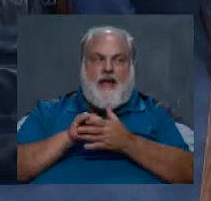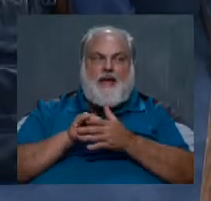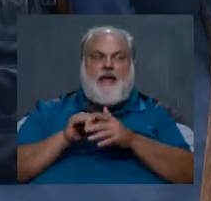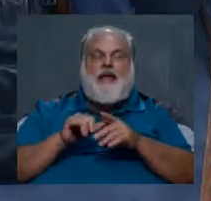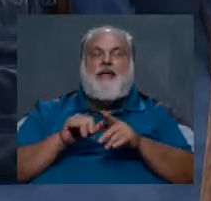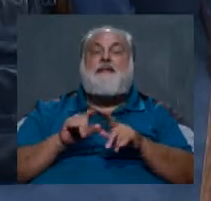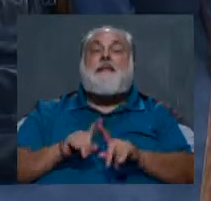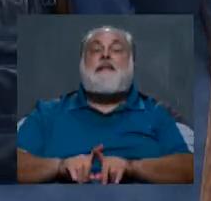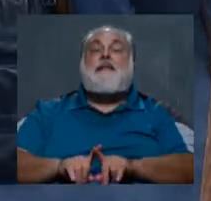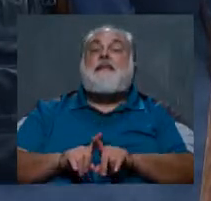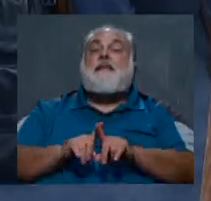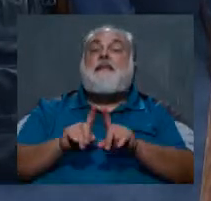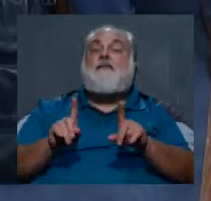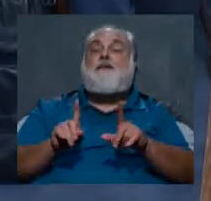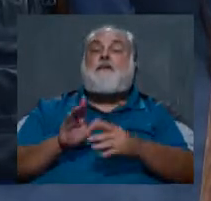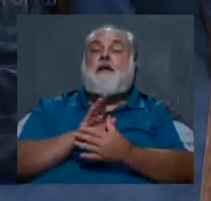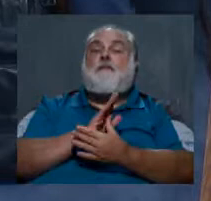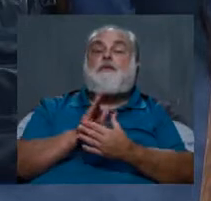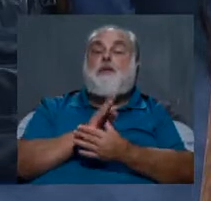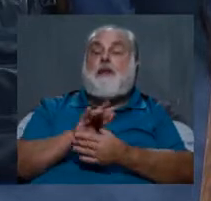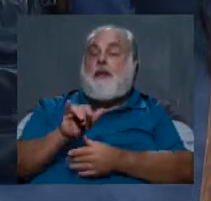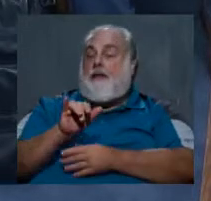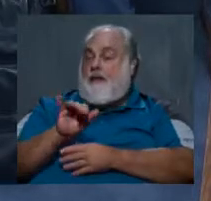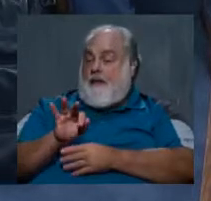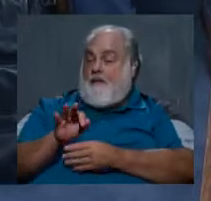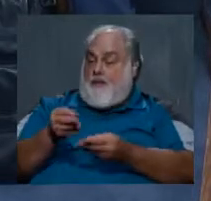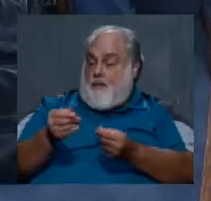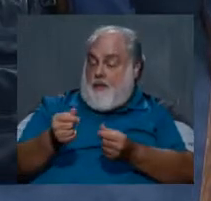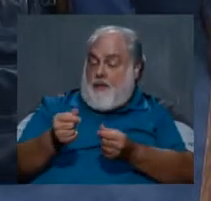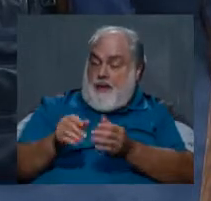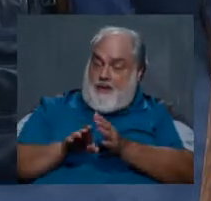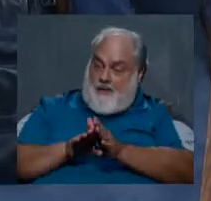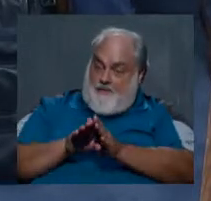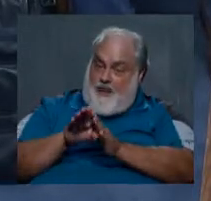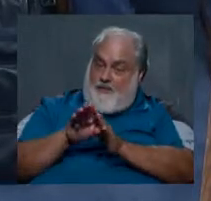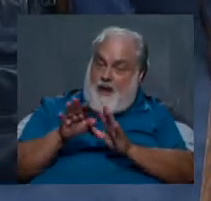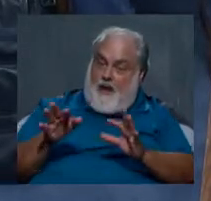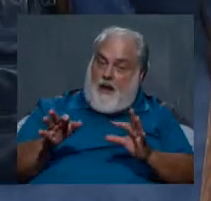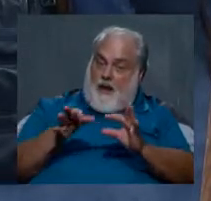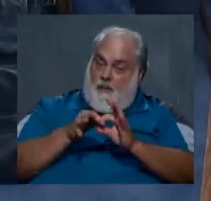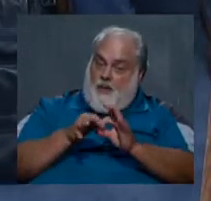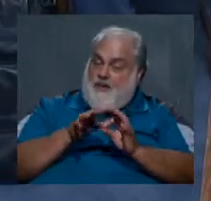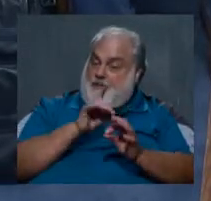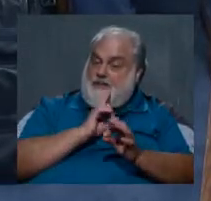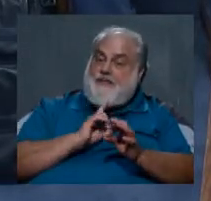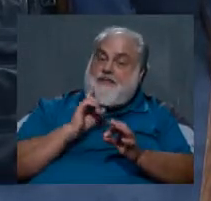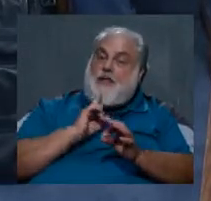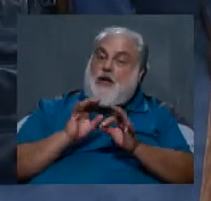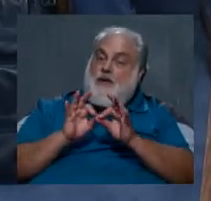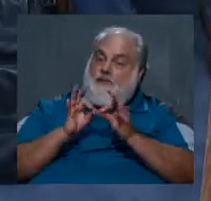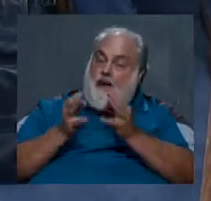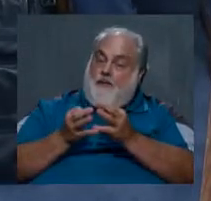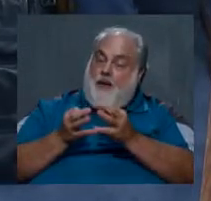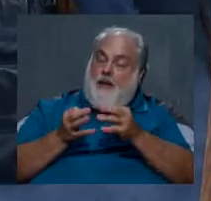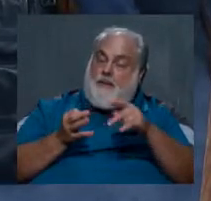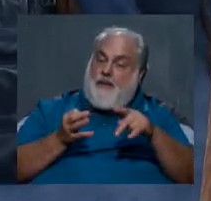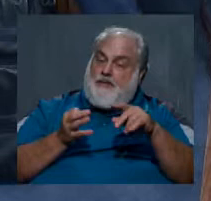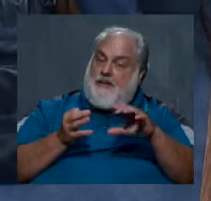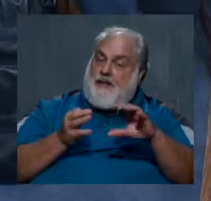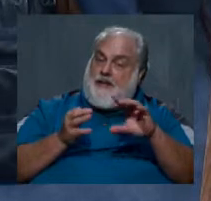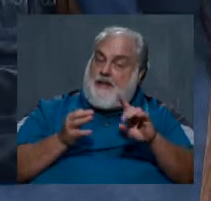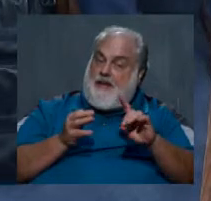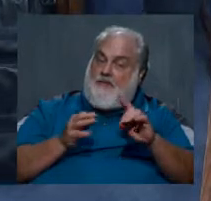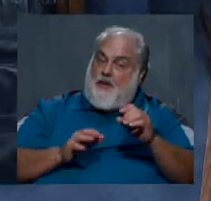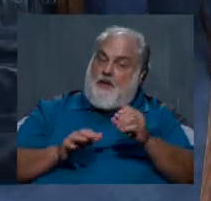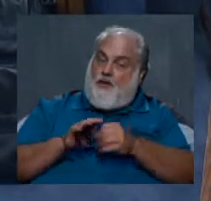net difference between if the property were to develop a combination of single family and PCD for